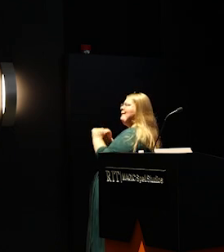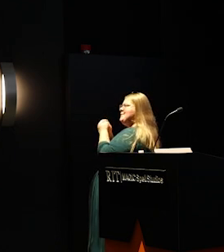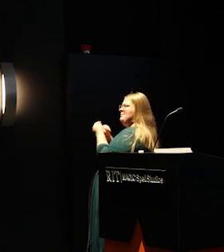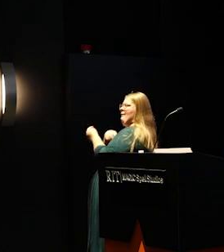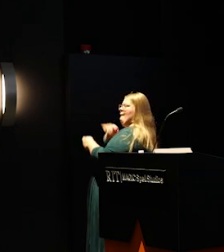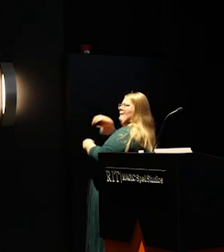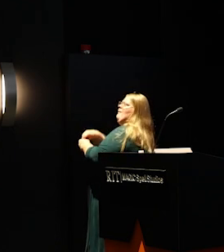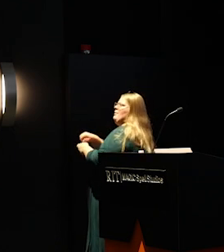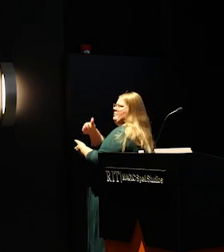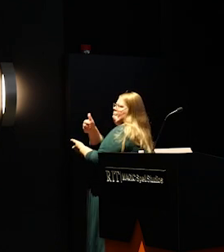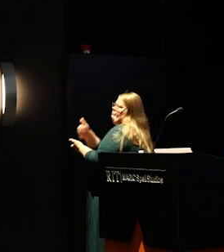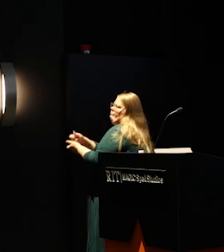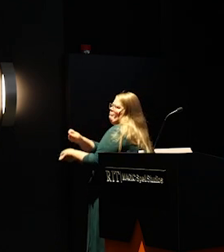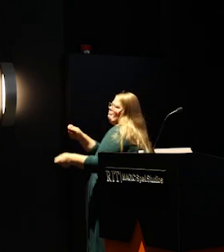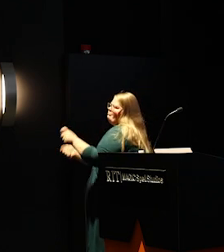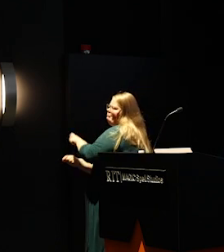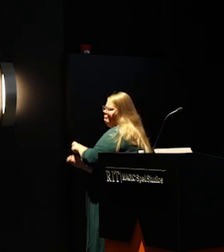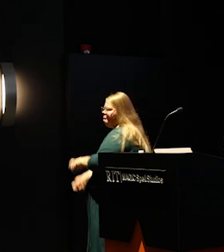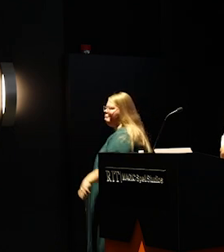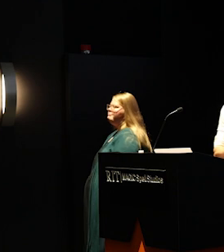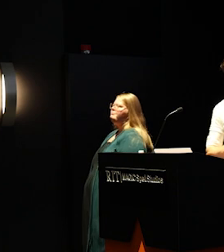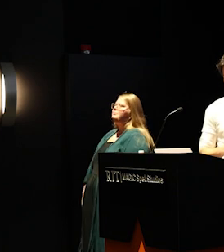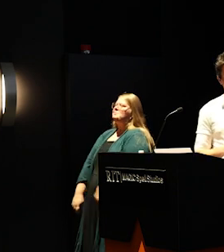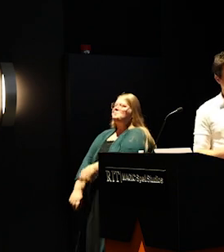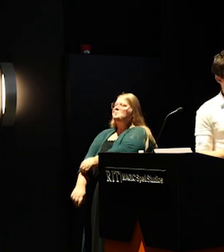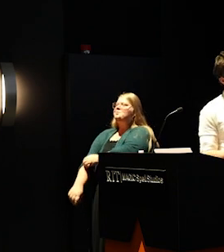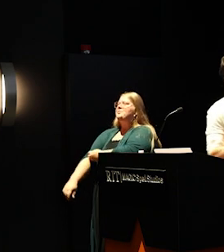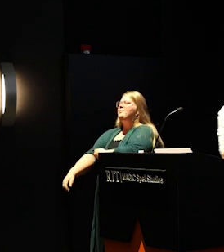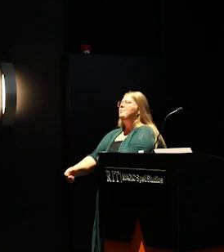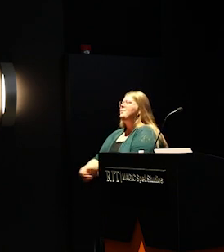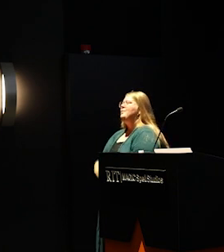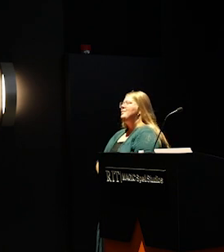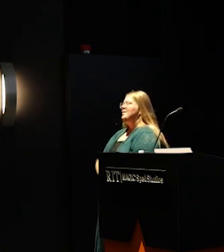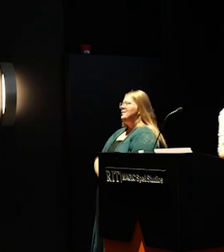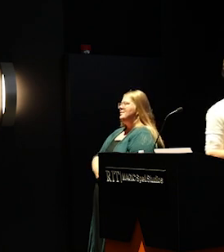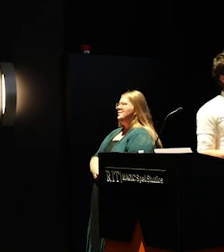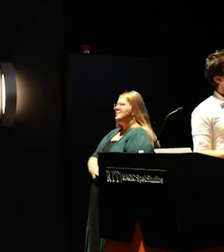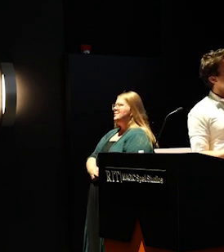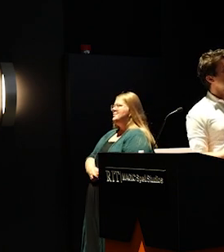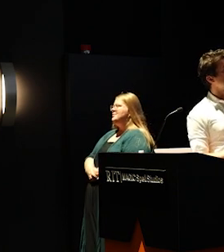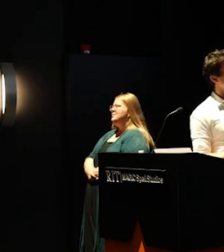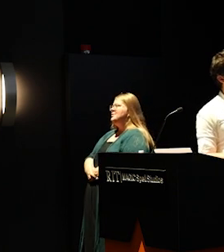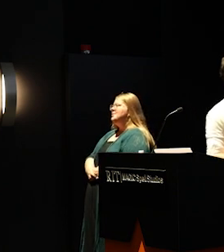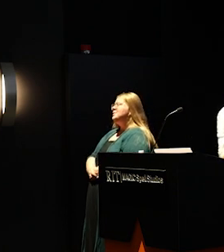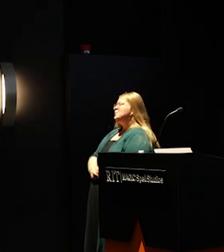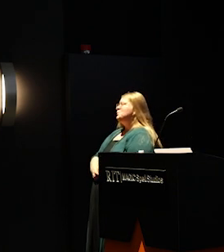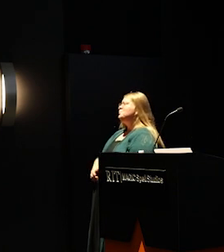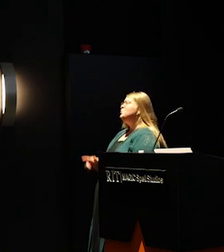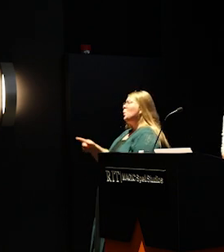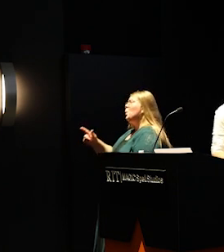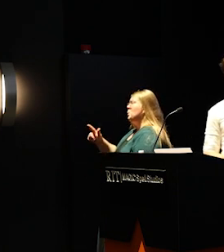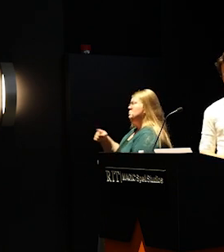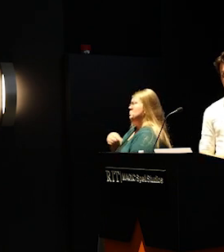transformed, and we wanted to erase the obsolete. It was a bar, and we wanted everyone to come in and